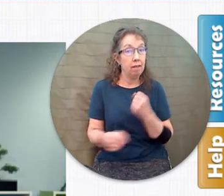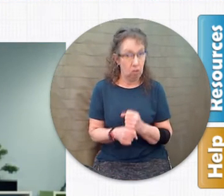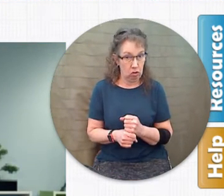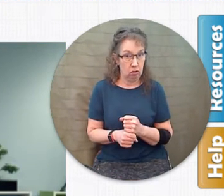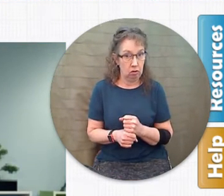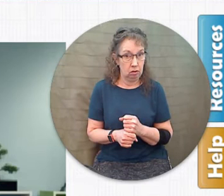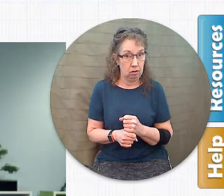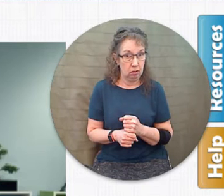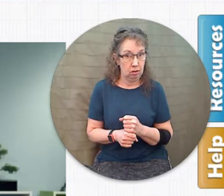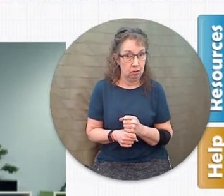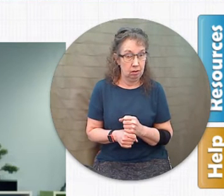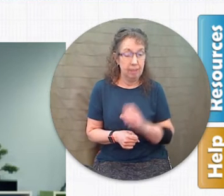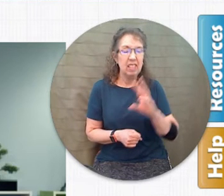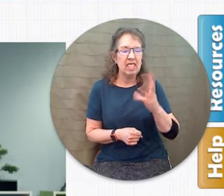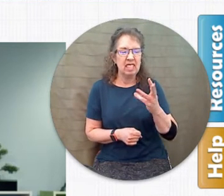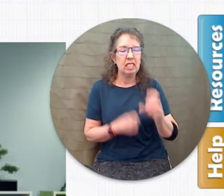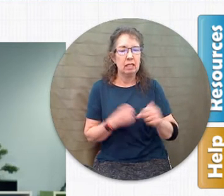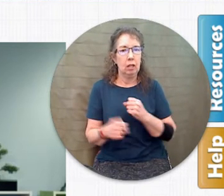month in the 6th year,